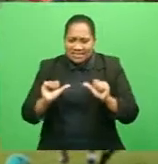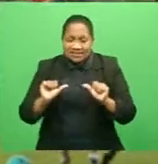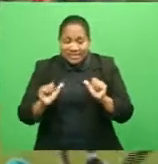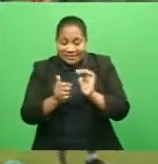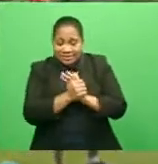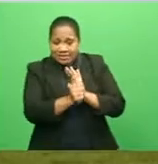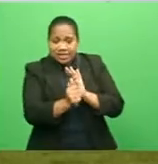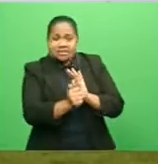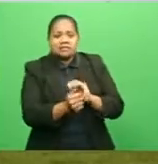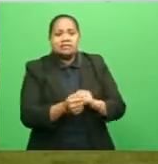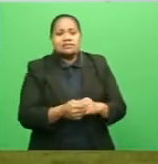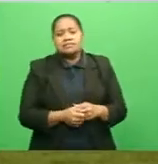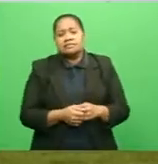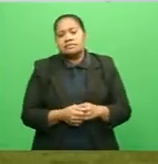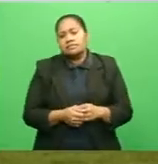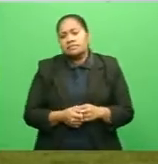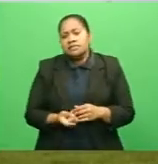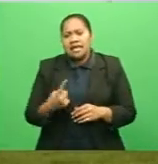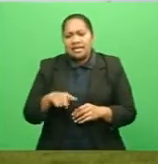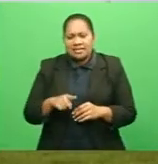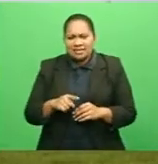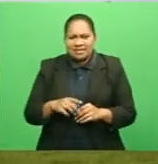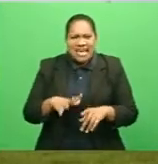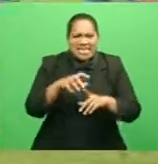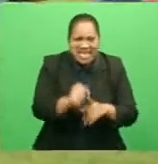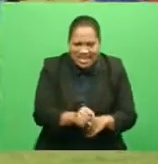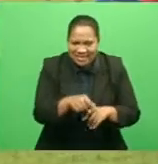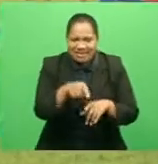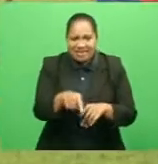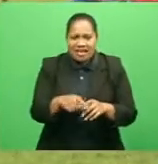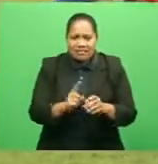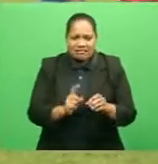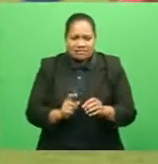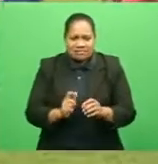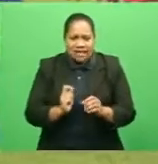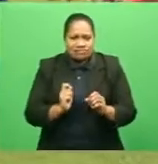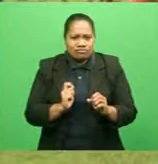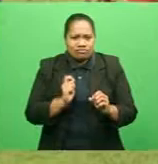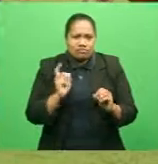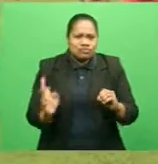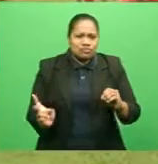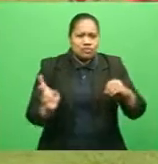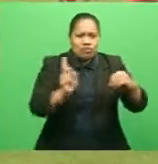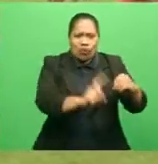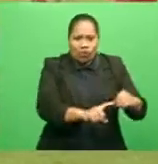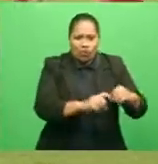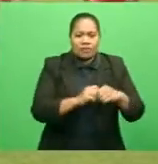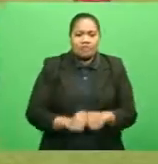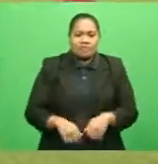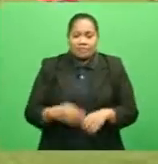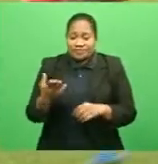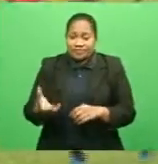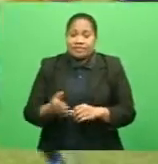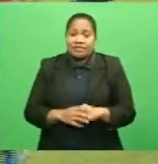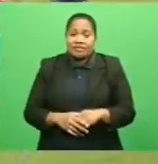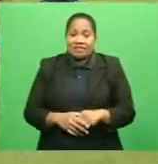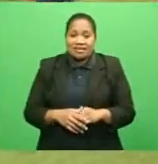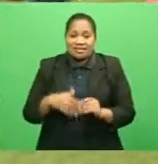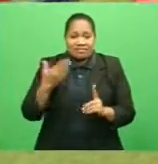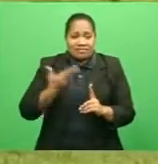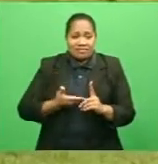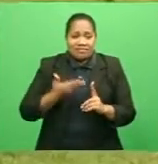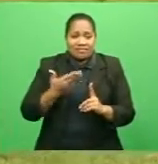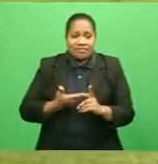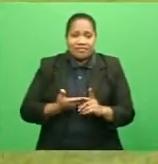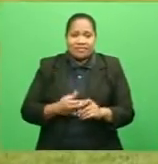and attacking and scoring goals. The Ravi Matuku in Lao native is advising youths